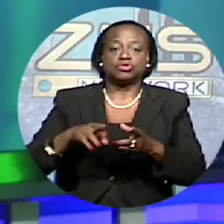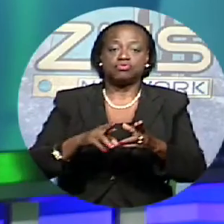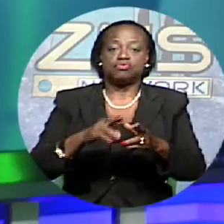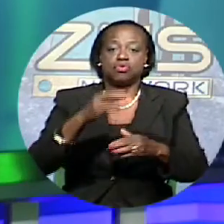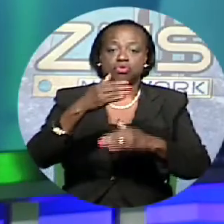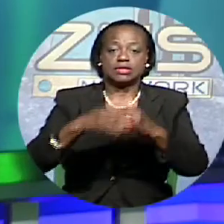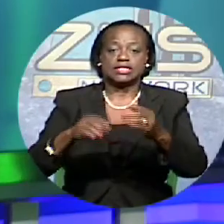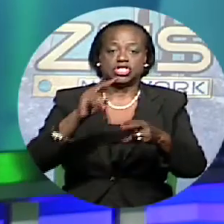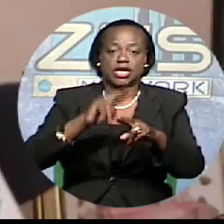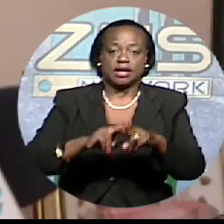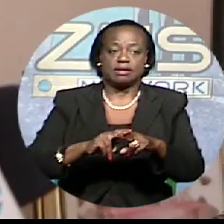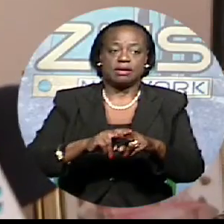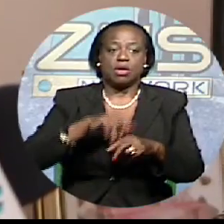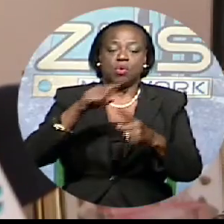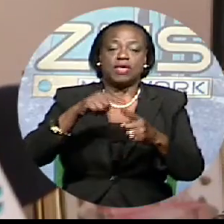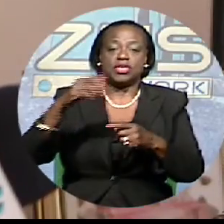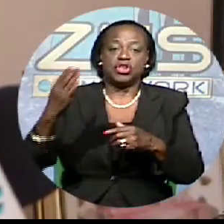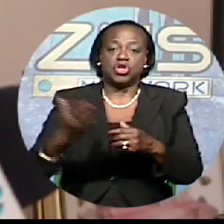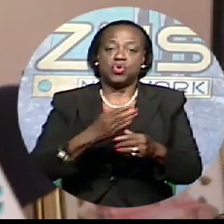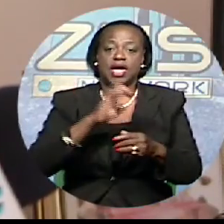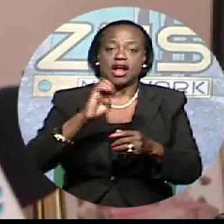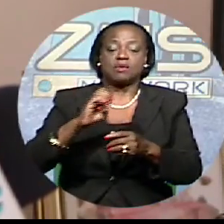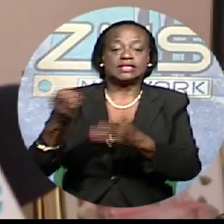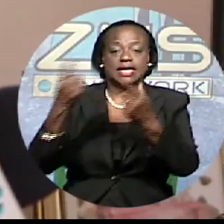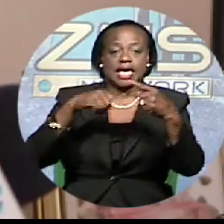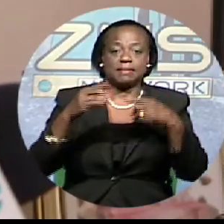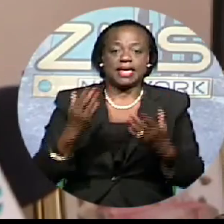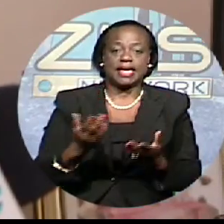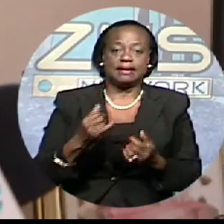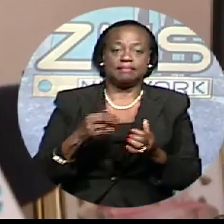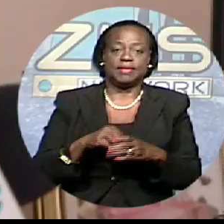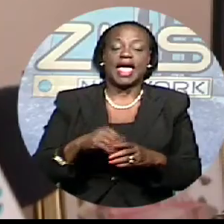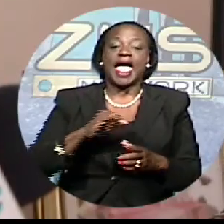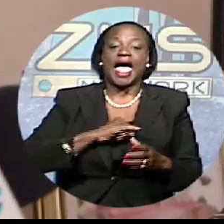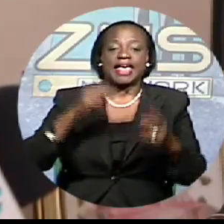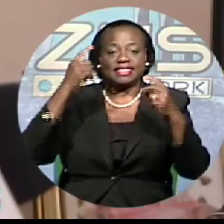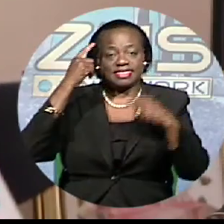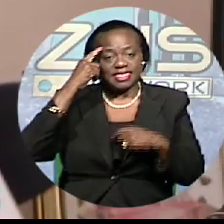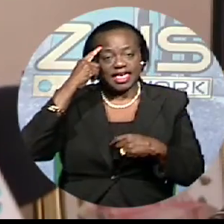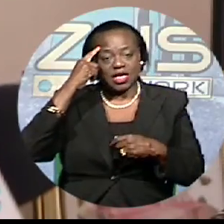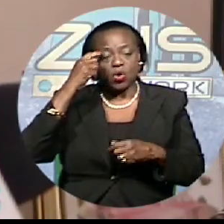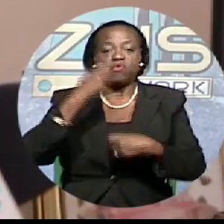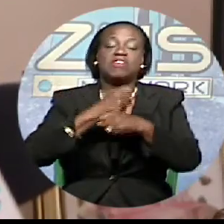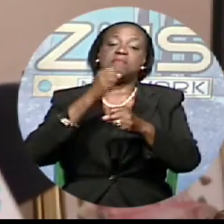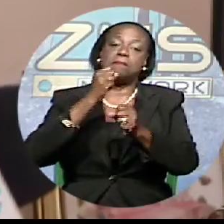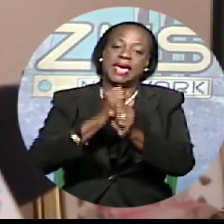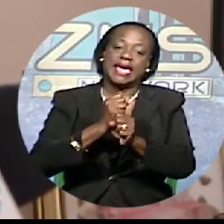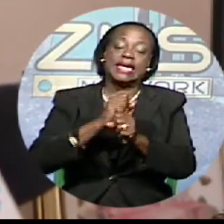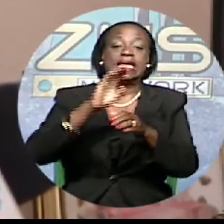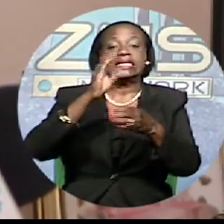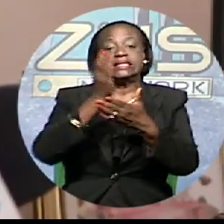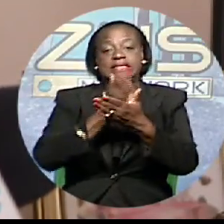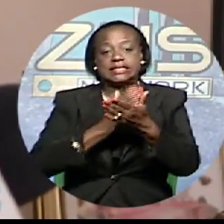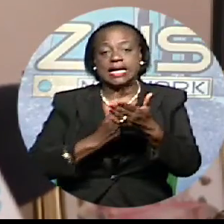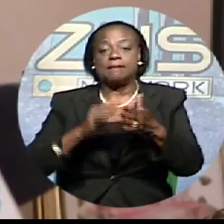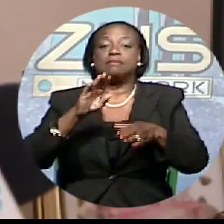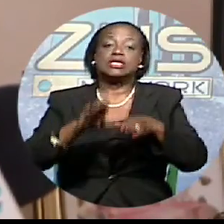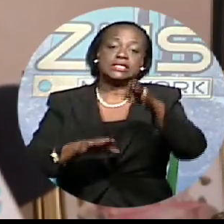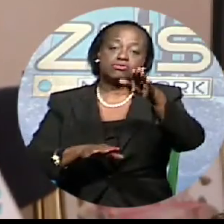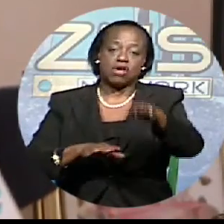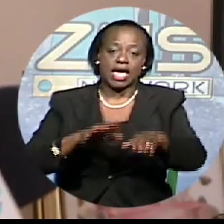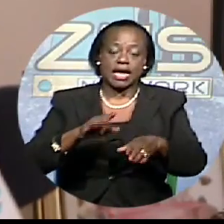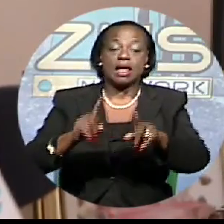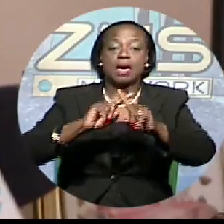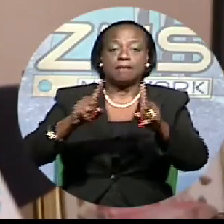in. I think we've made some strides, but we can keep on. Don't